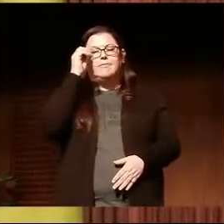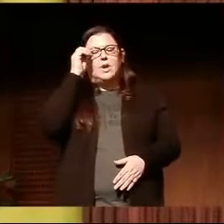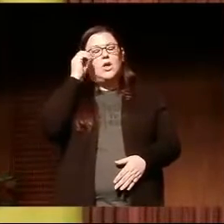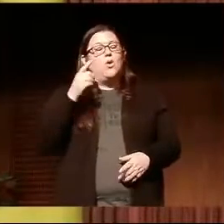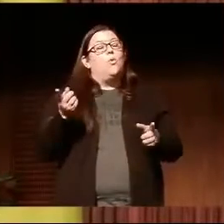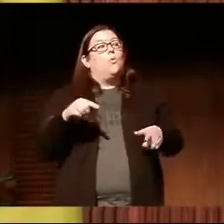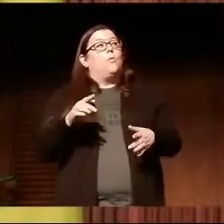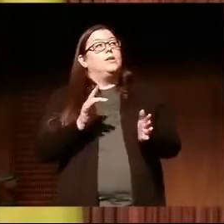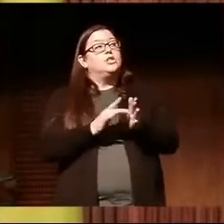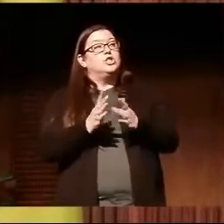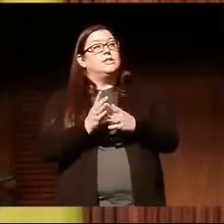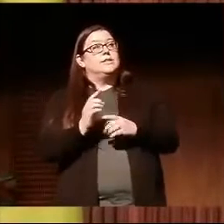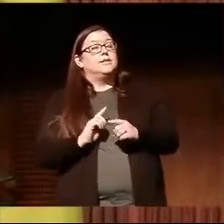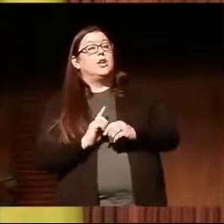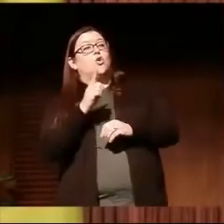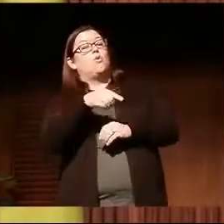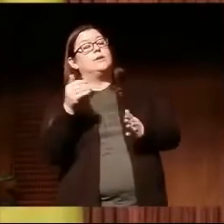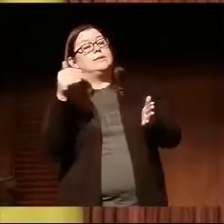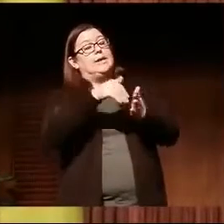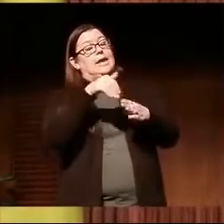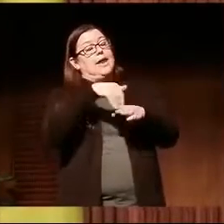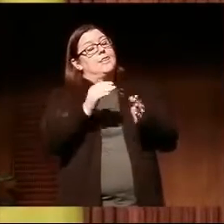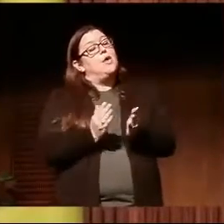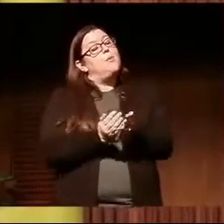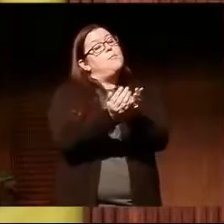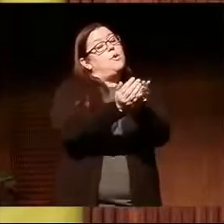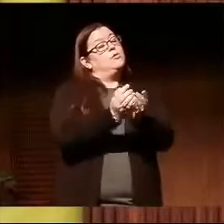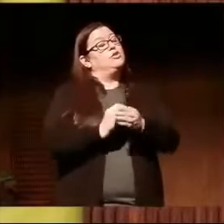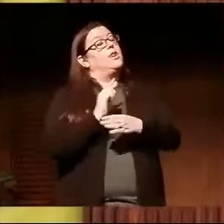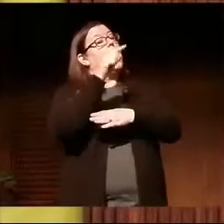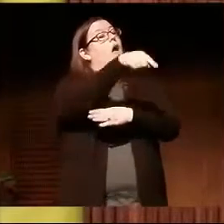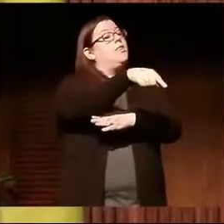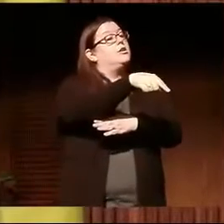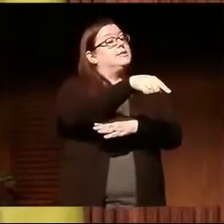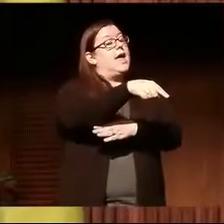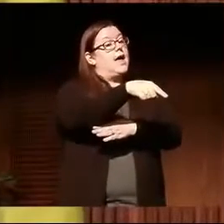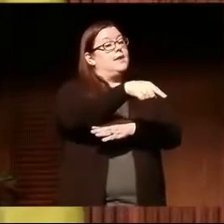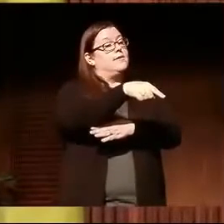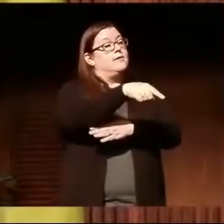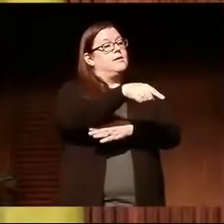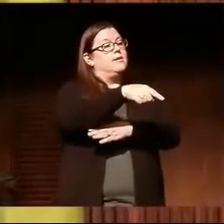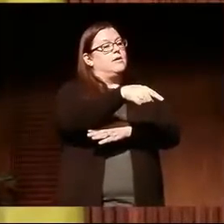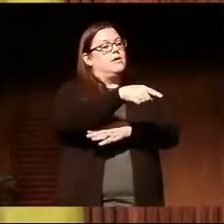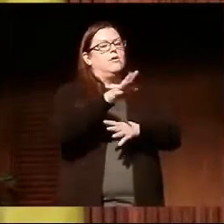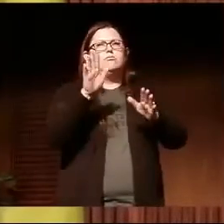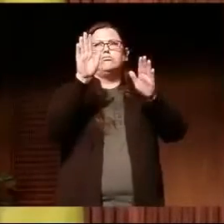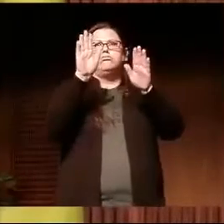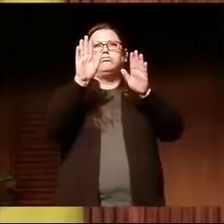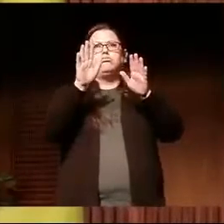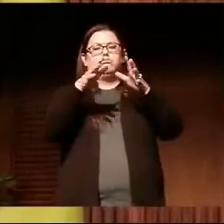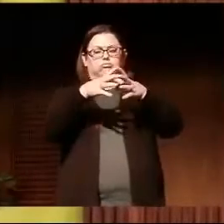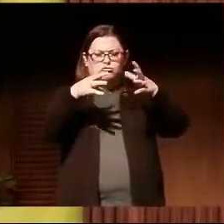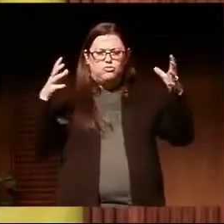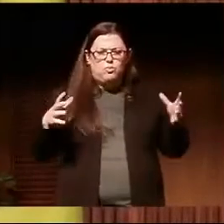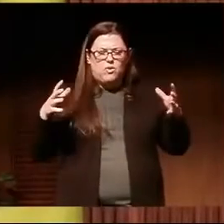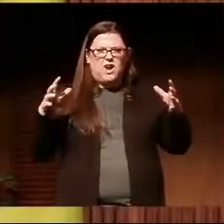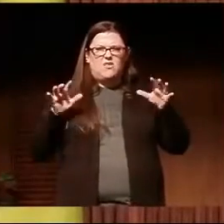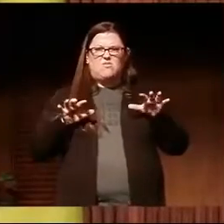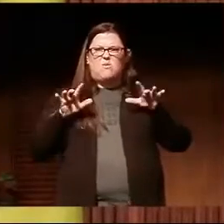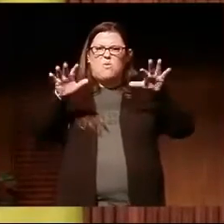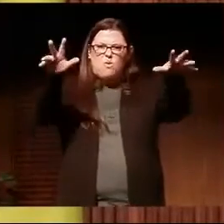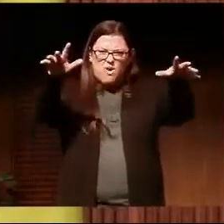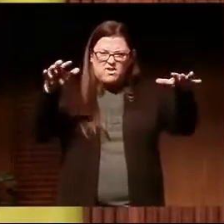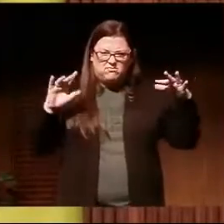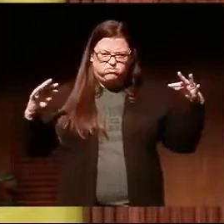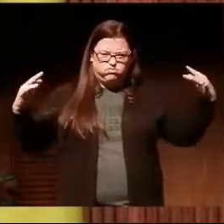When Jesus had crossed again in the boat to the other side, a great crowd gathered about him, and he was